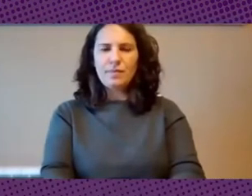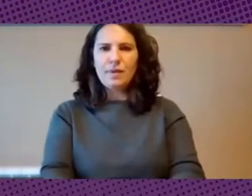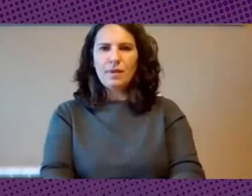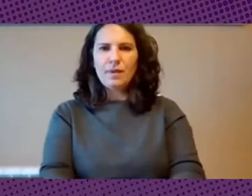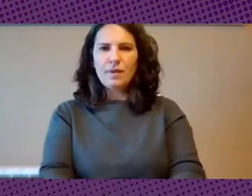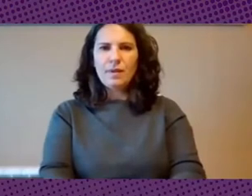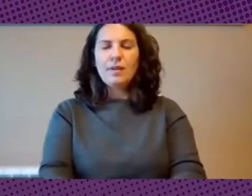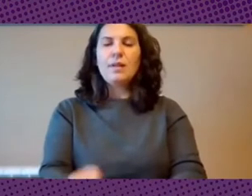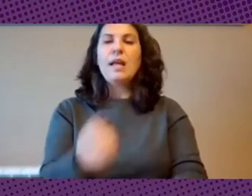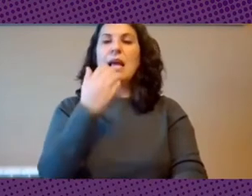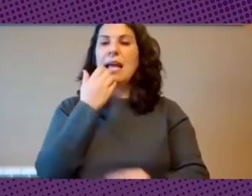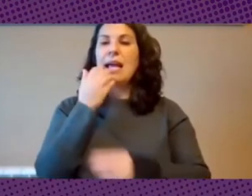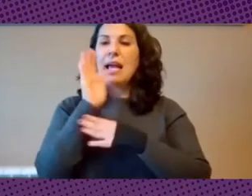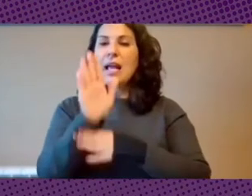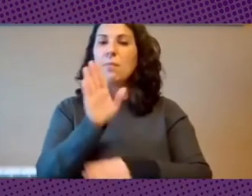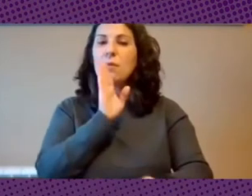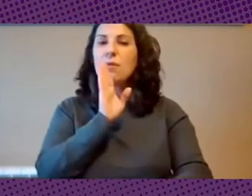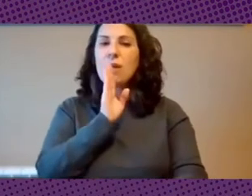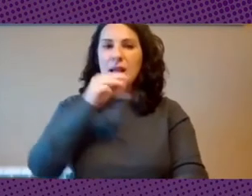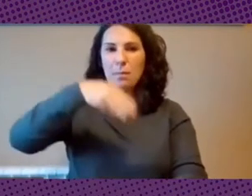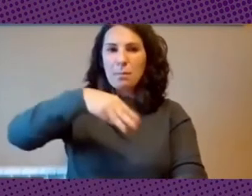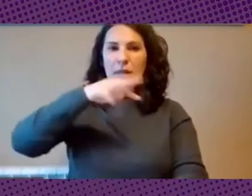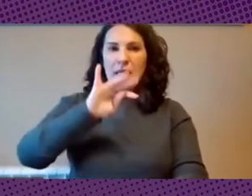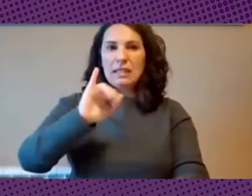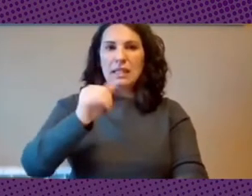and there are several. Can you see my screen now?